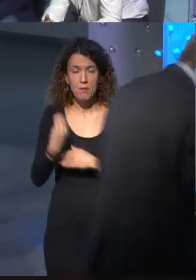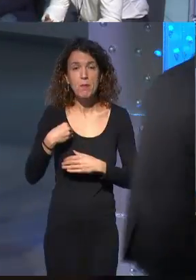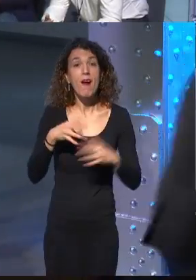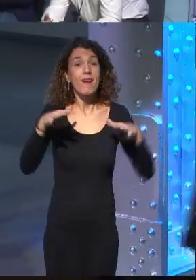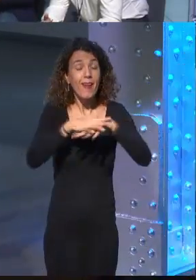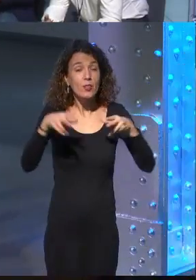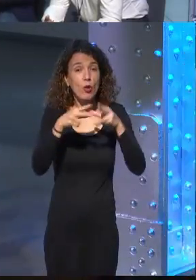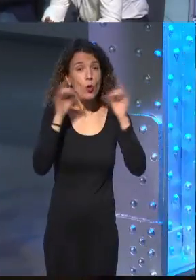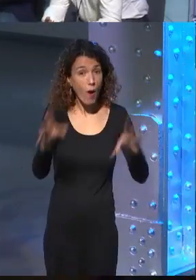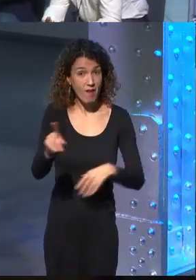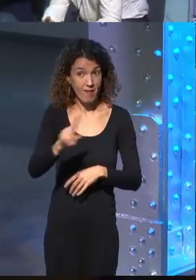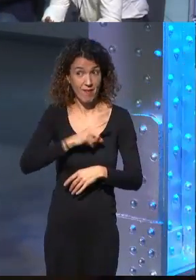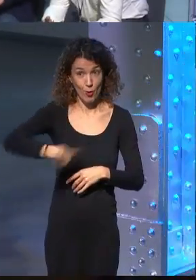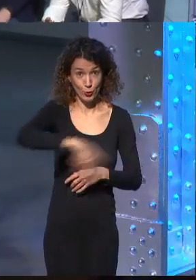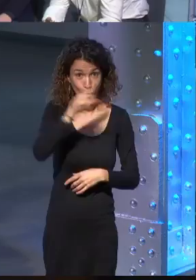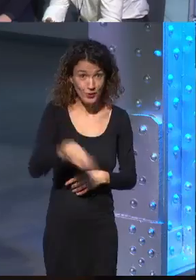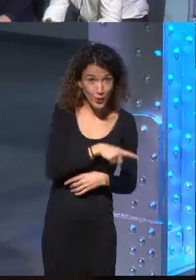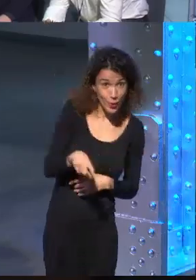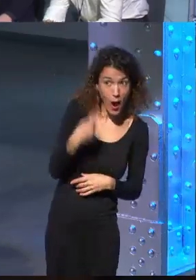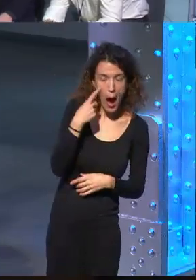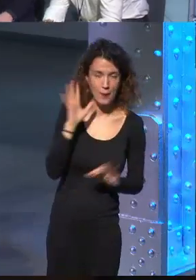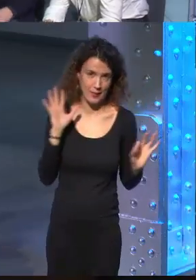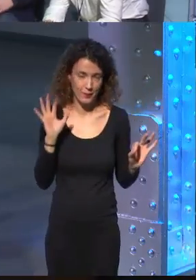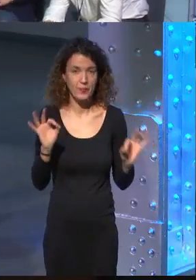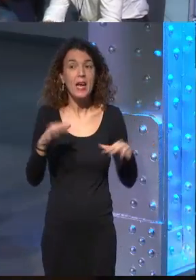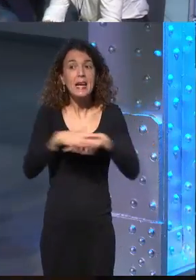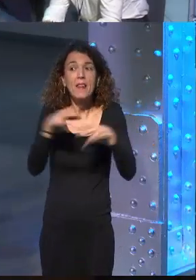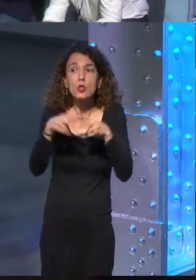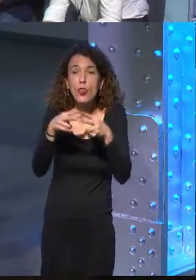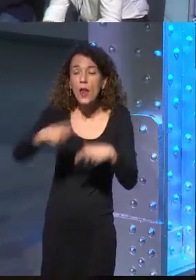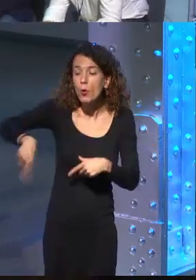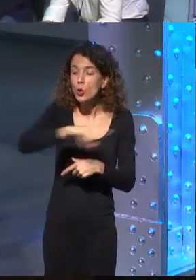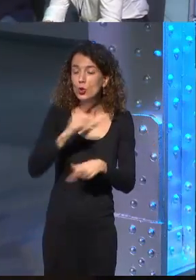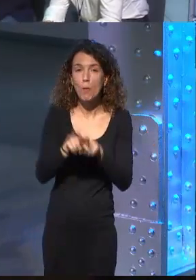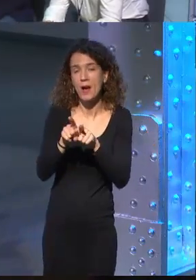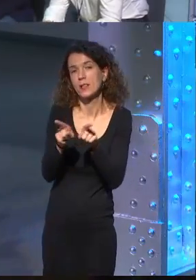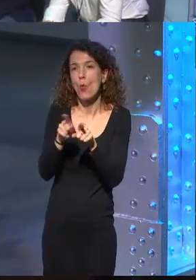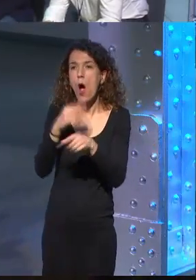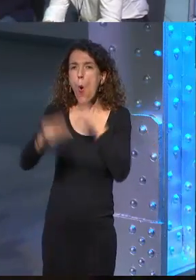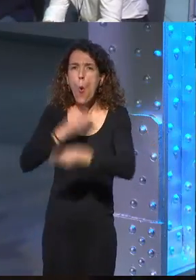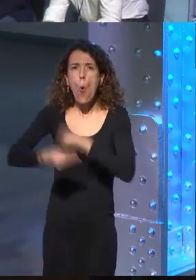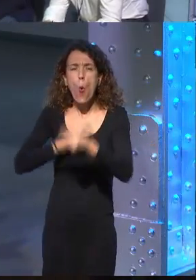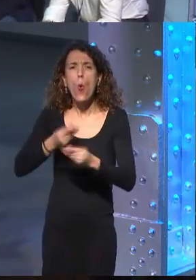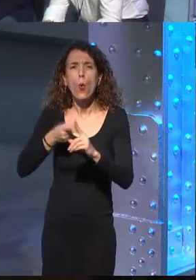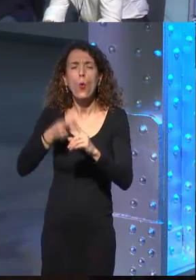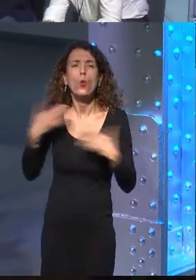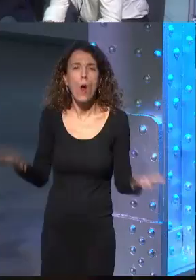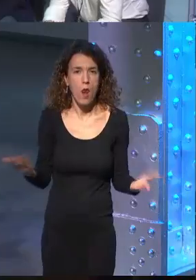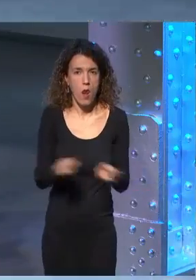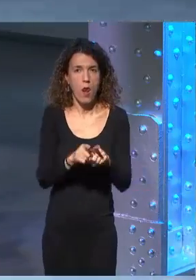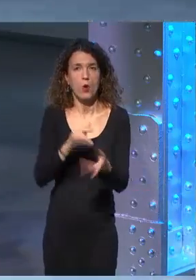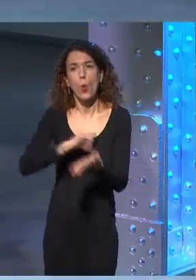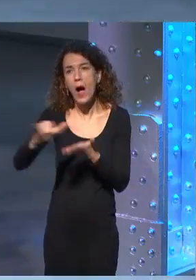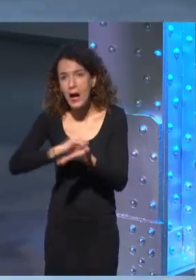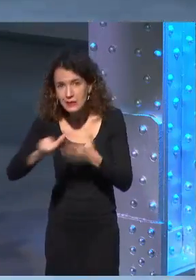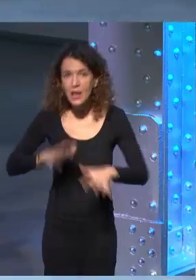question, because I think that we are taking for granted that young people use the same social media that we